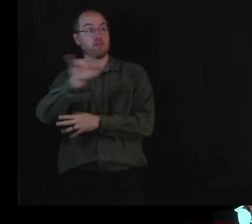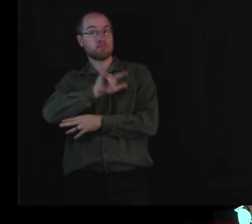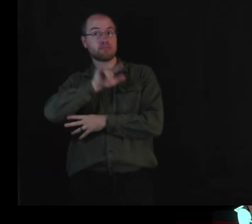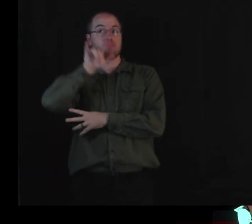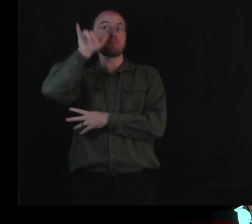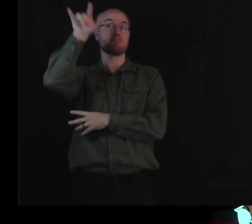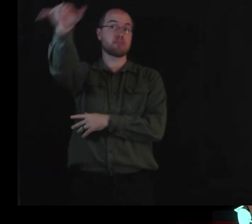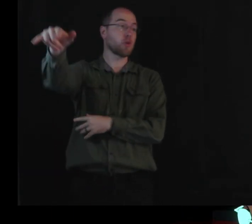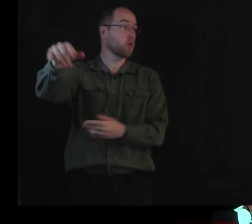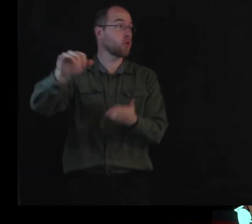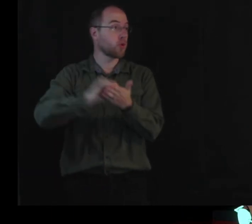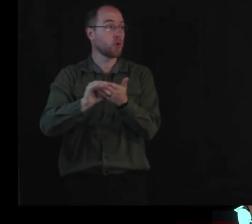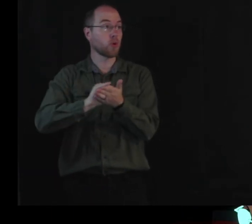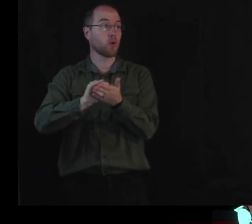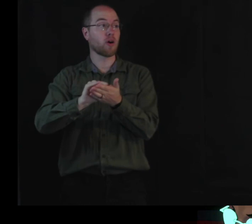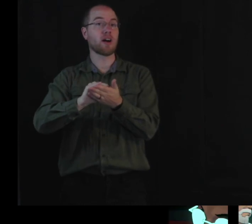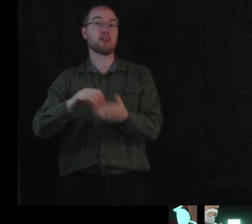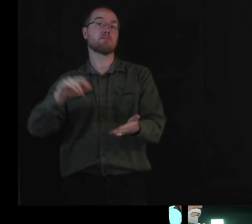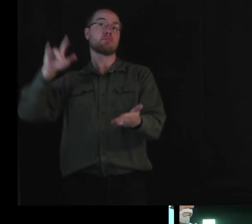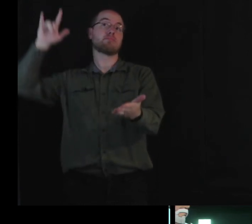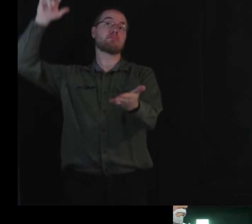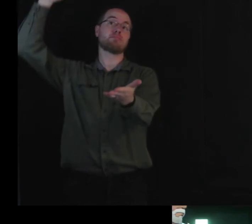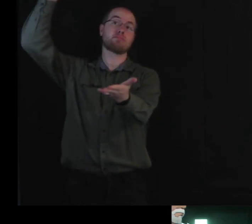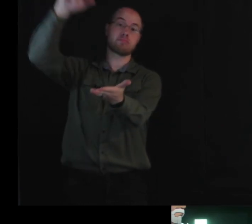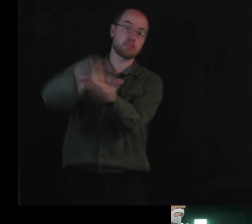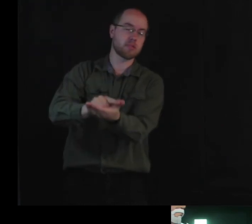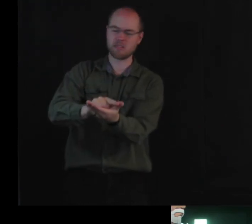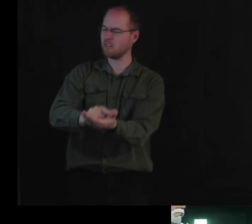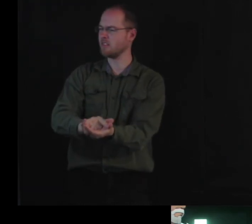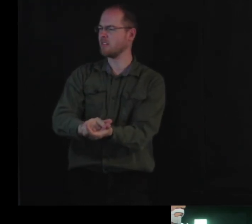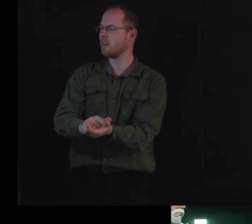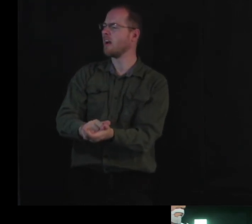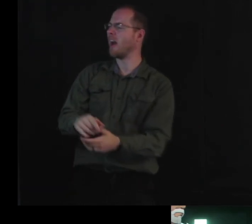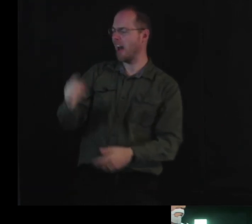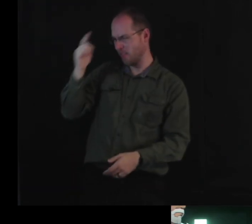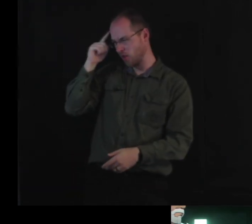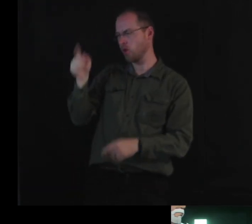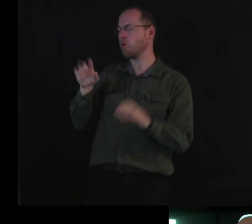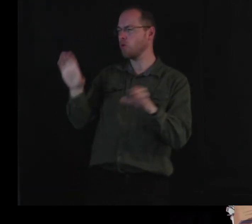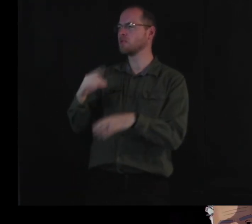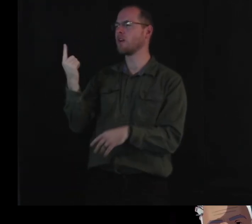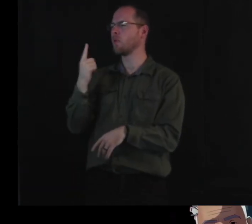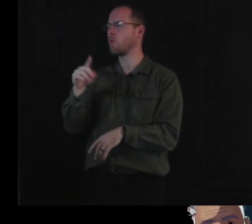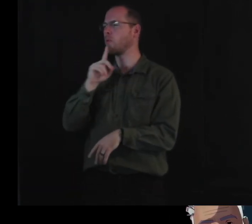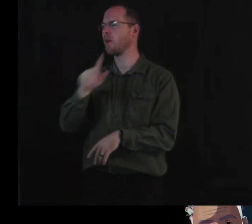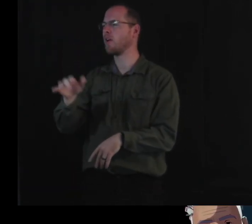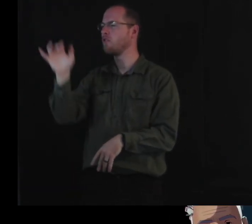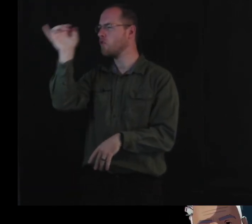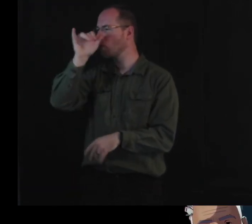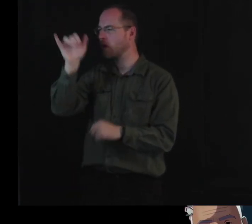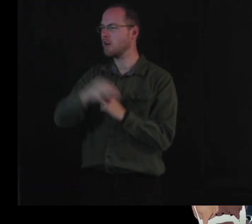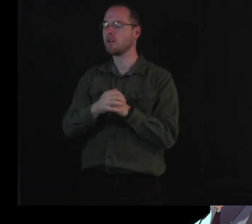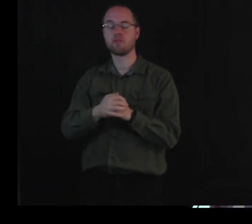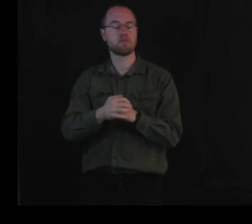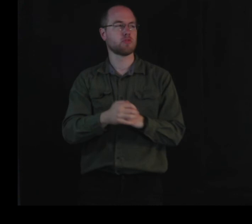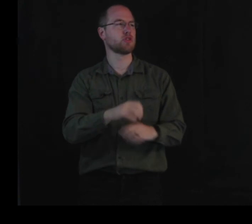He just landed. I think you're about to do something exceptionally foolish. So be